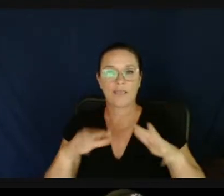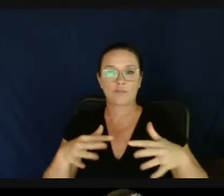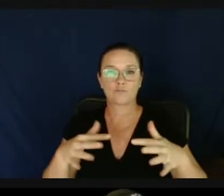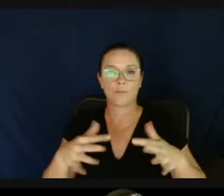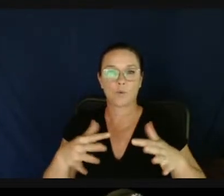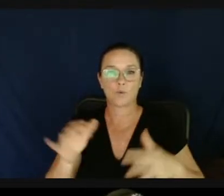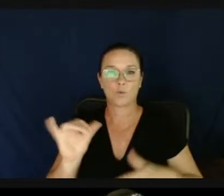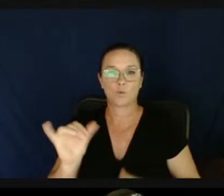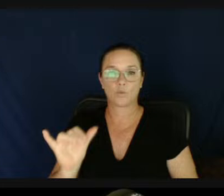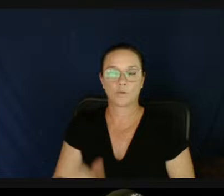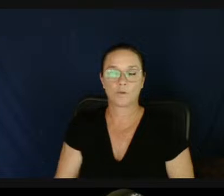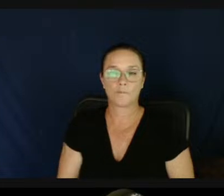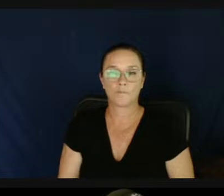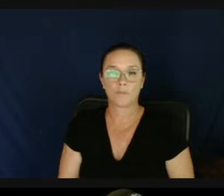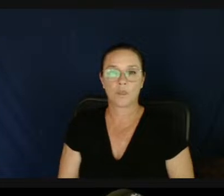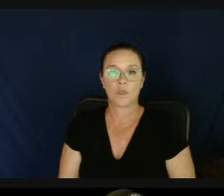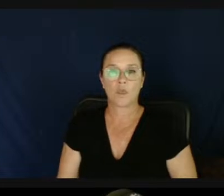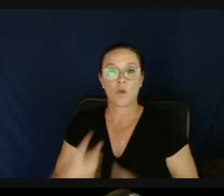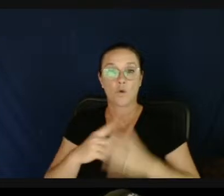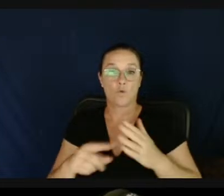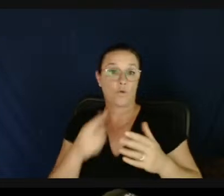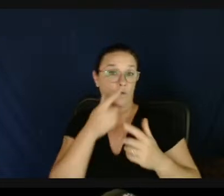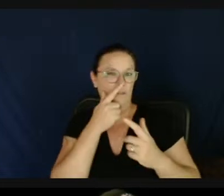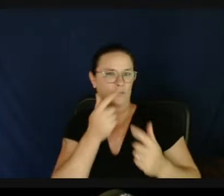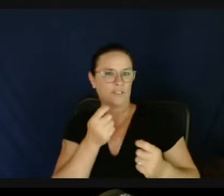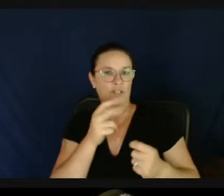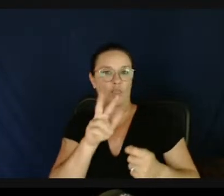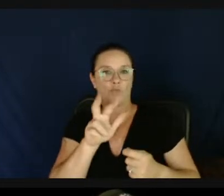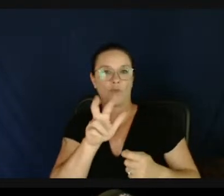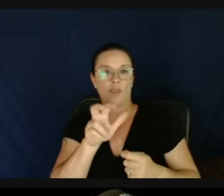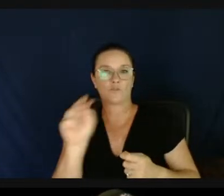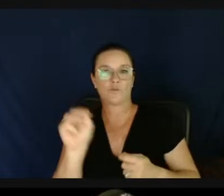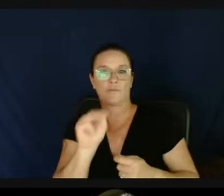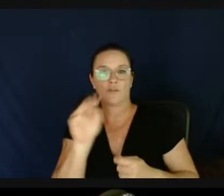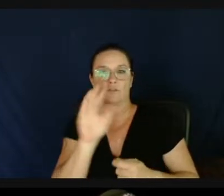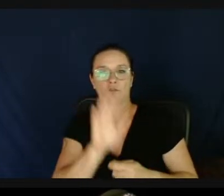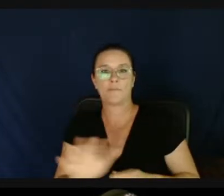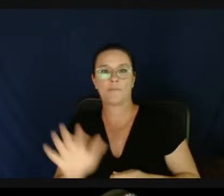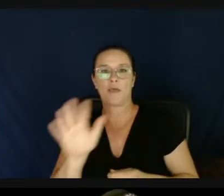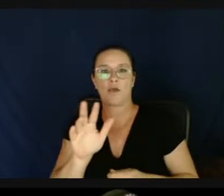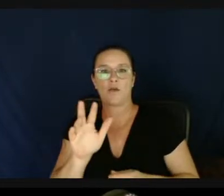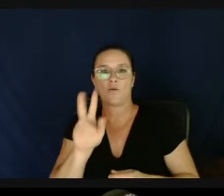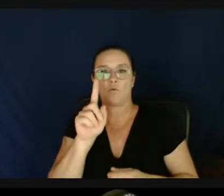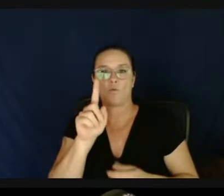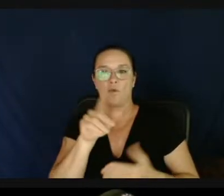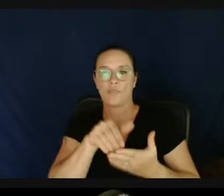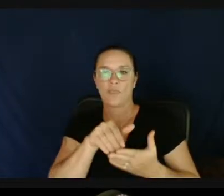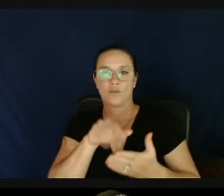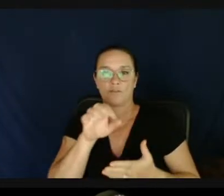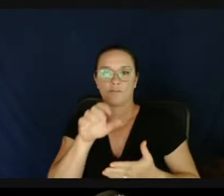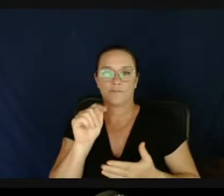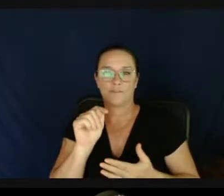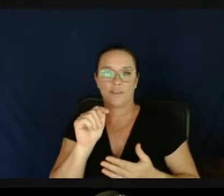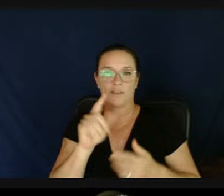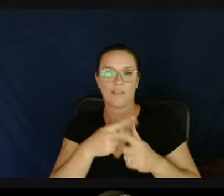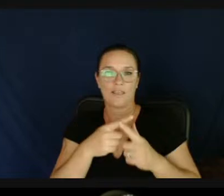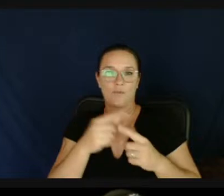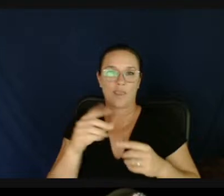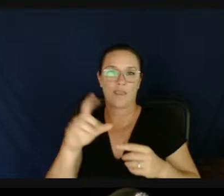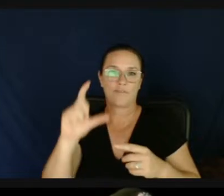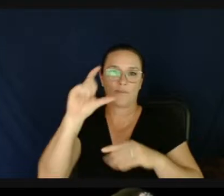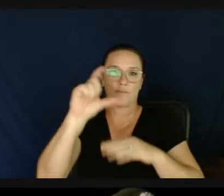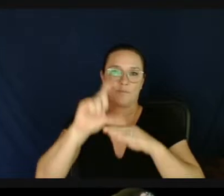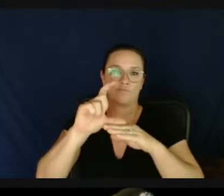So what we're really interested in is 300 meters is about 1,000 feet there. And so there is that record